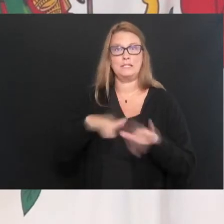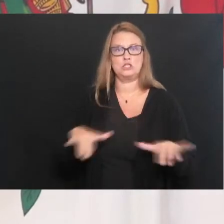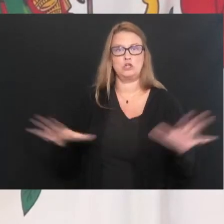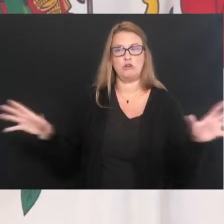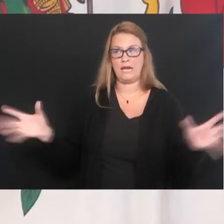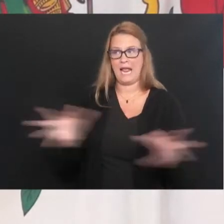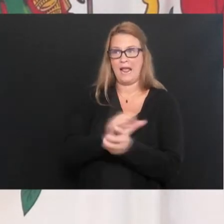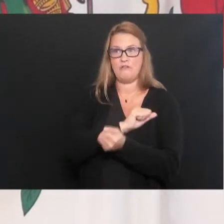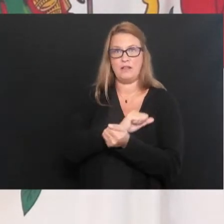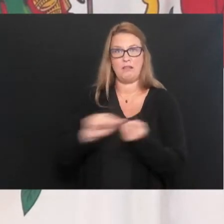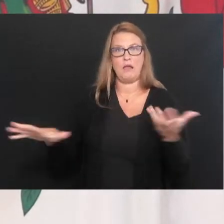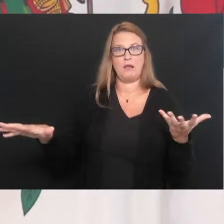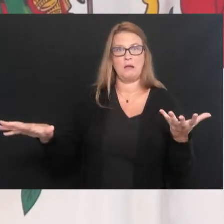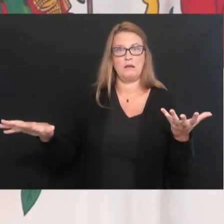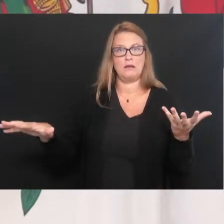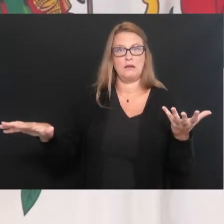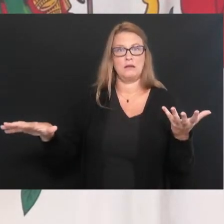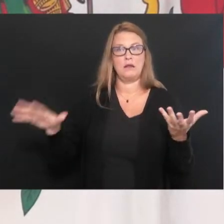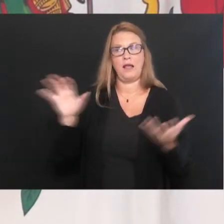entirely today.